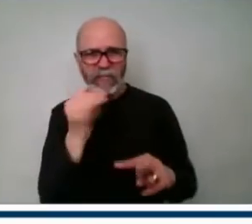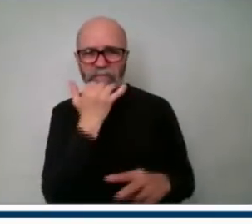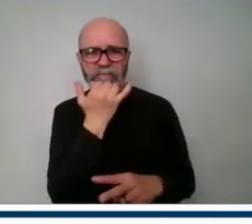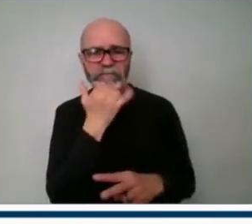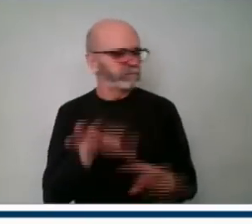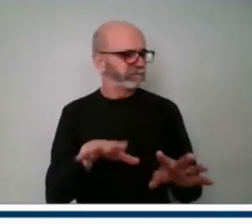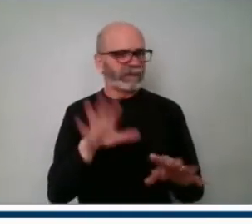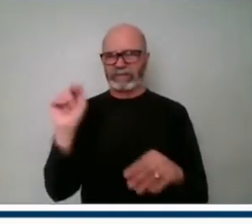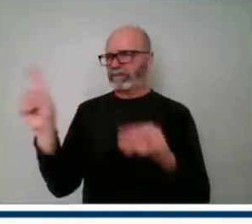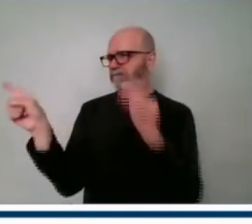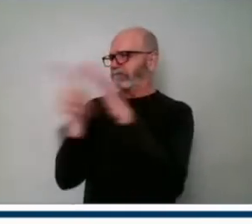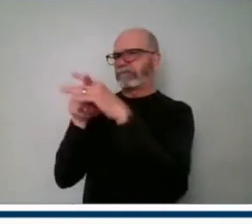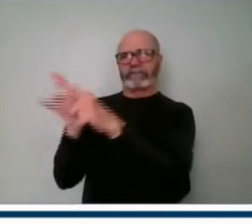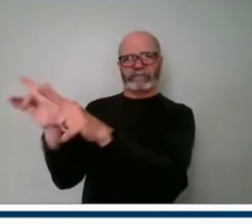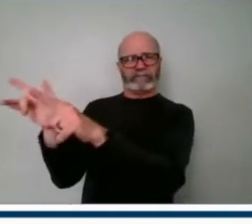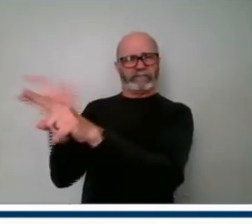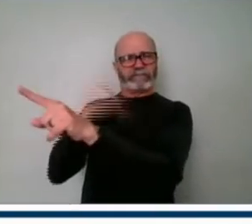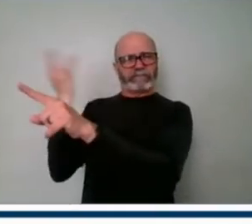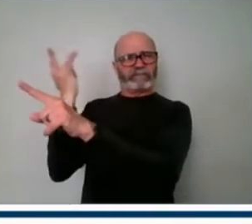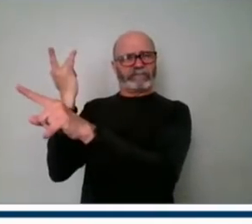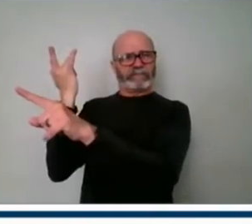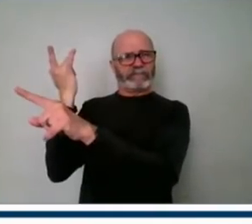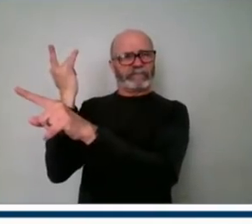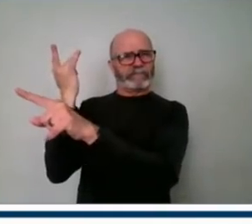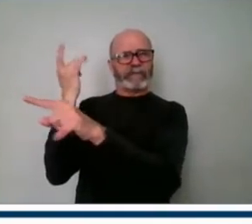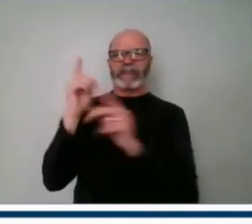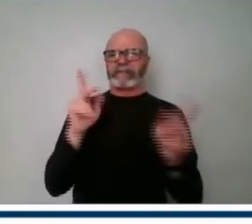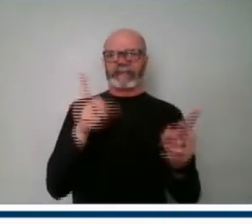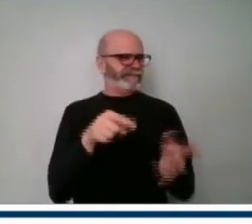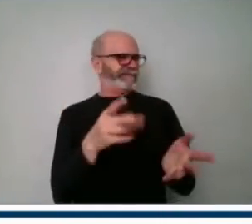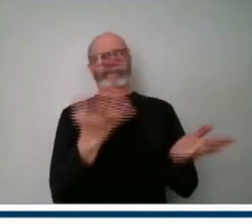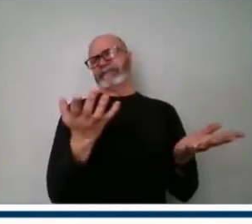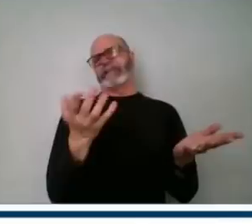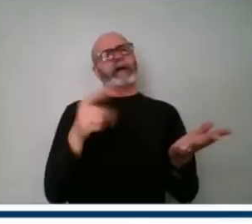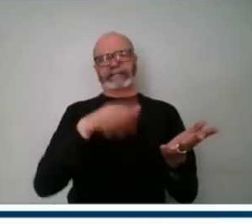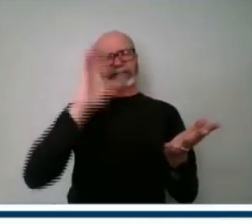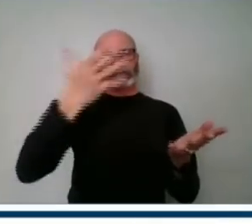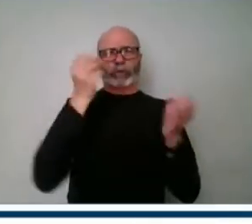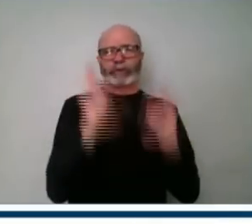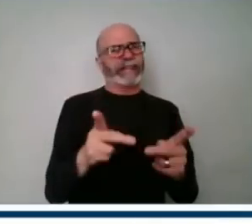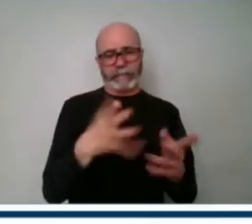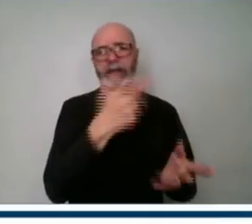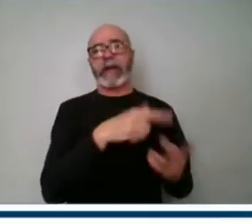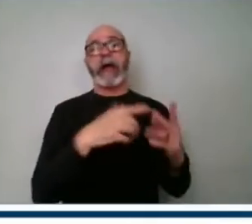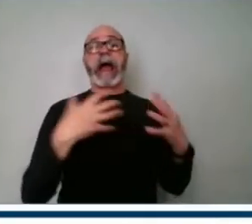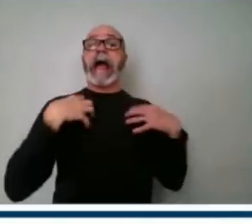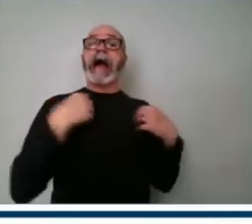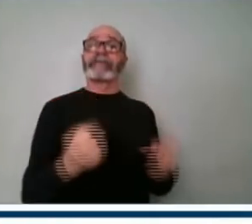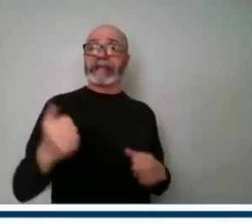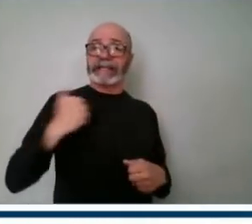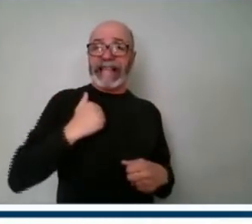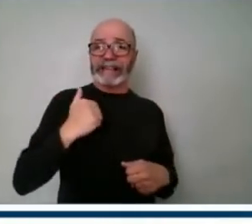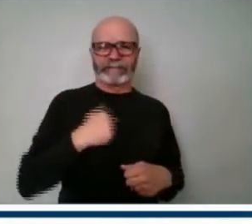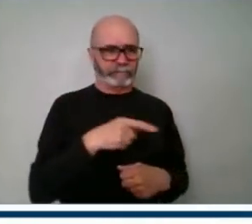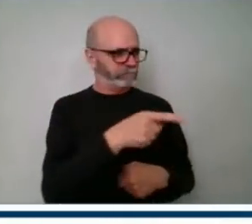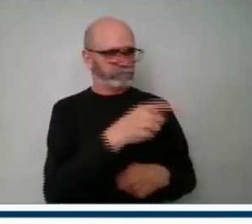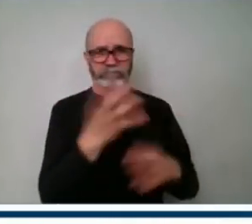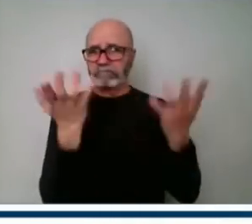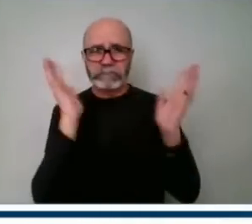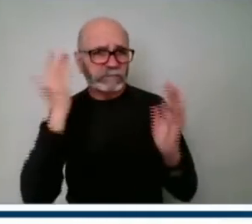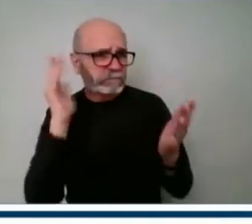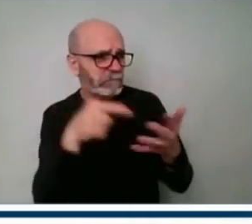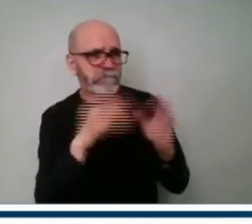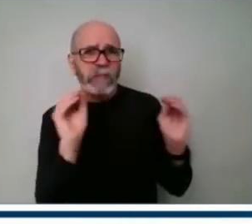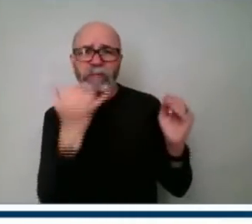Health Canada reached the same conclusion late yesterday. If you are looking for more information before booking an appointment for